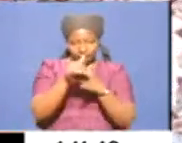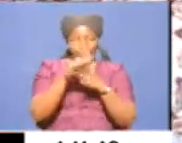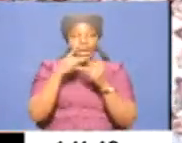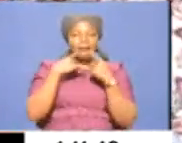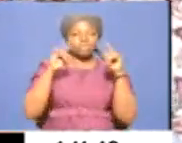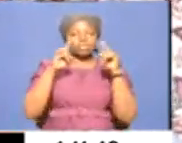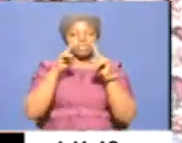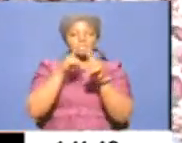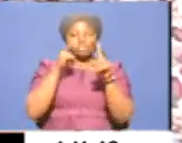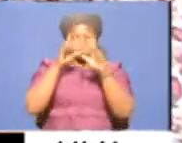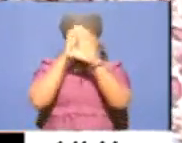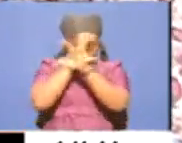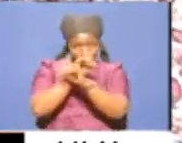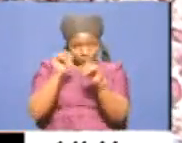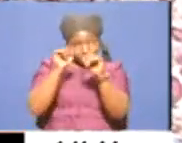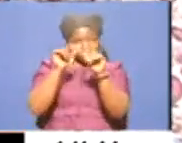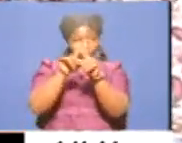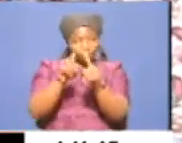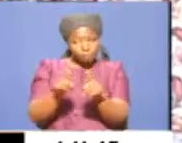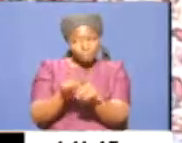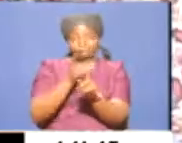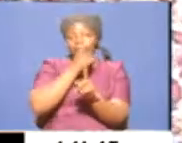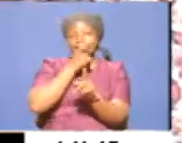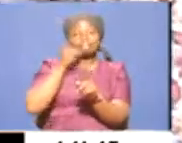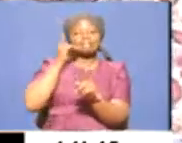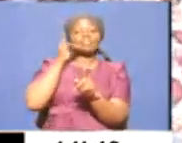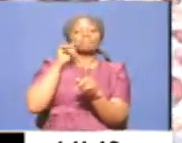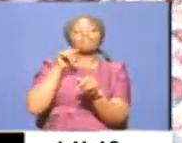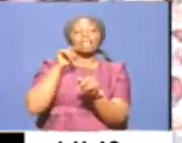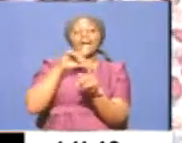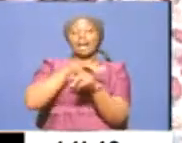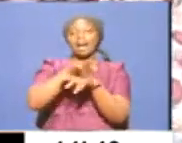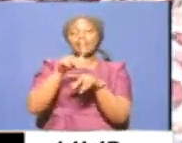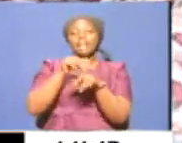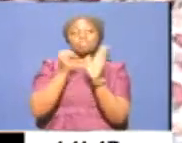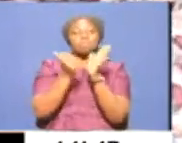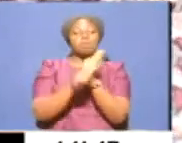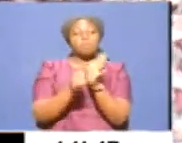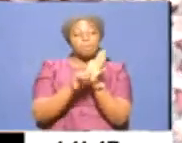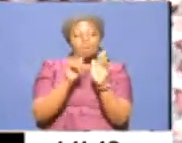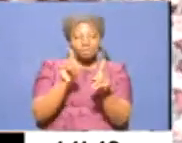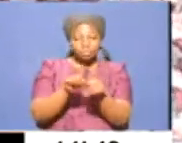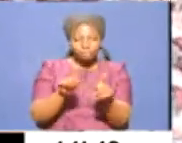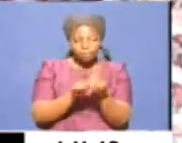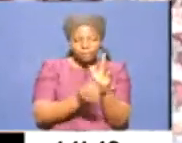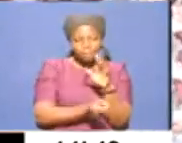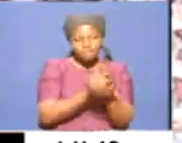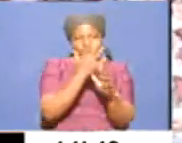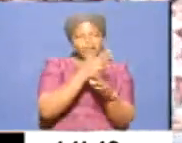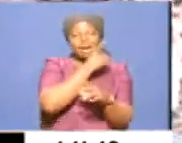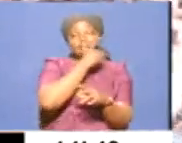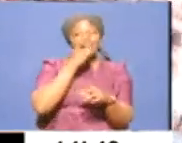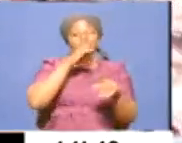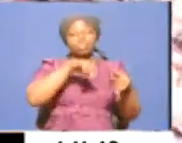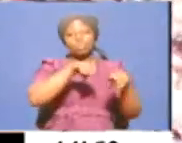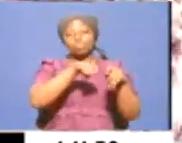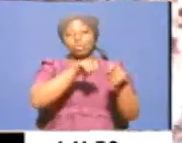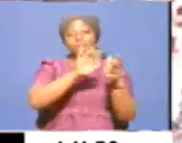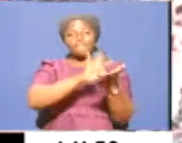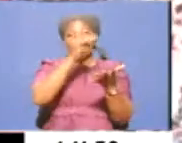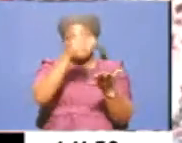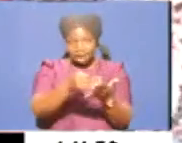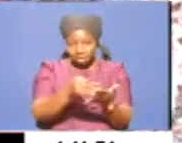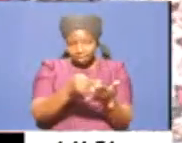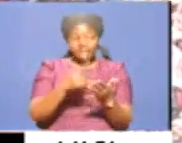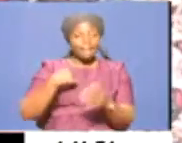drought as a national disaster and the setting up of a drought mitigation fund. And so our thinking is